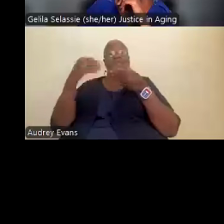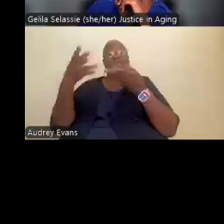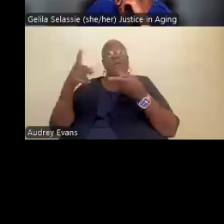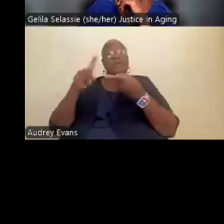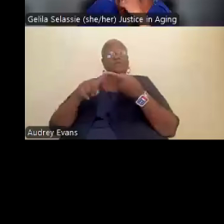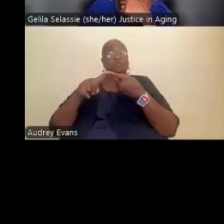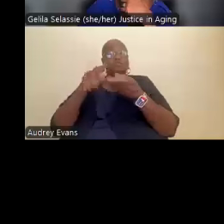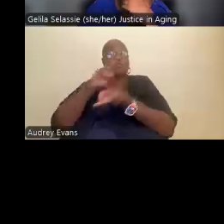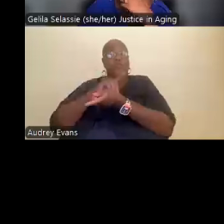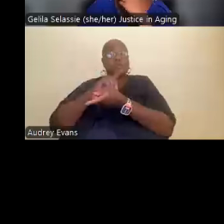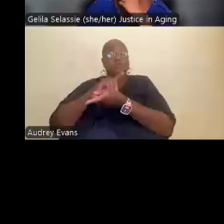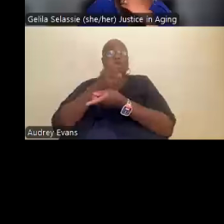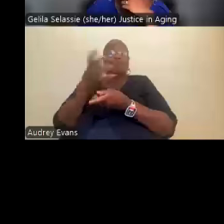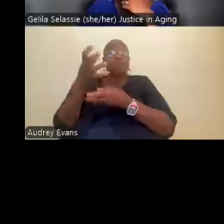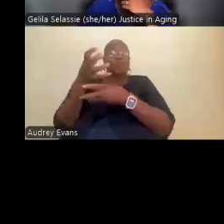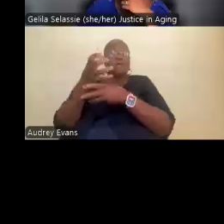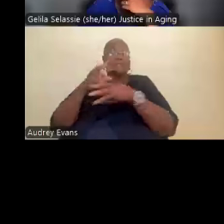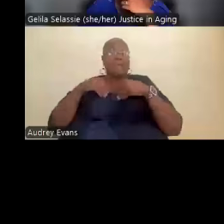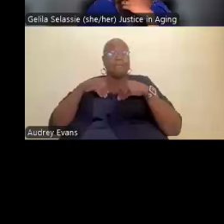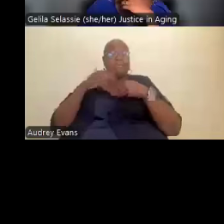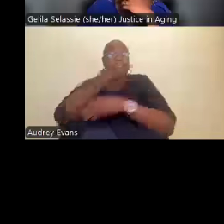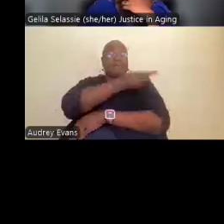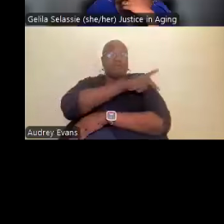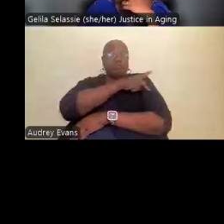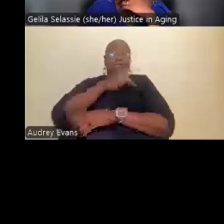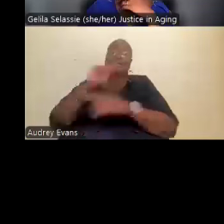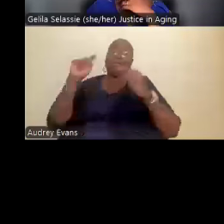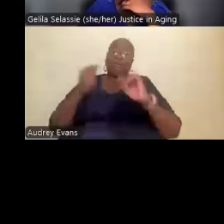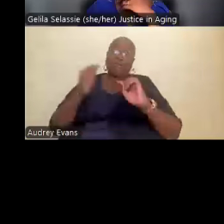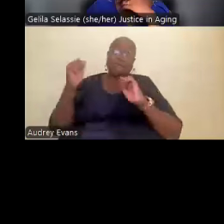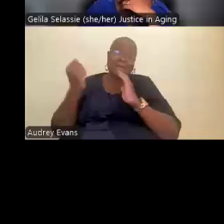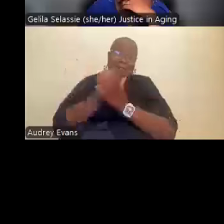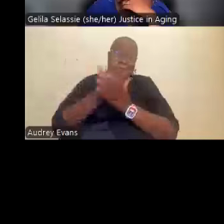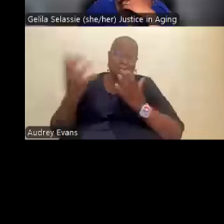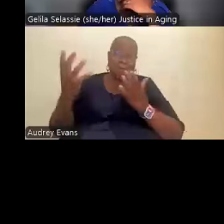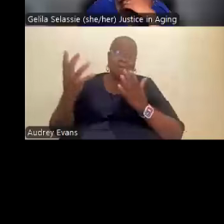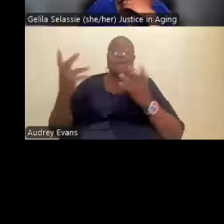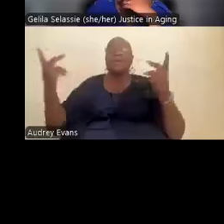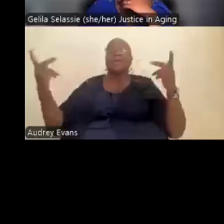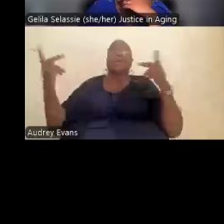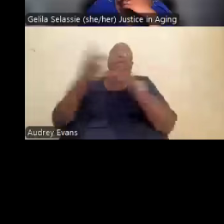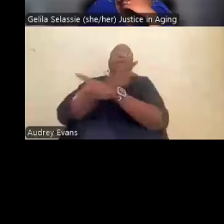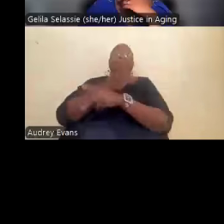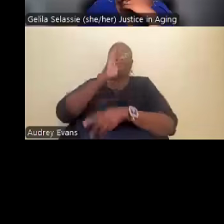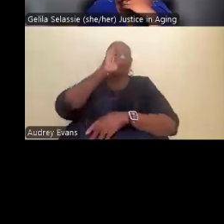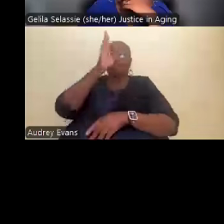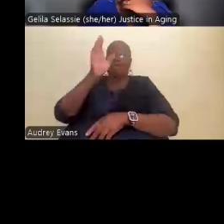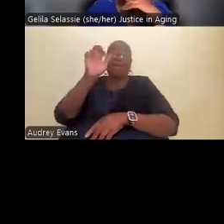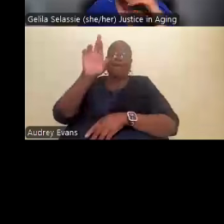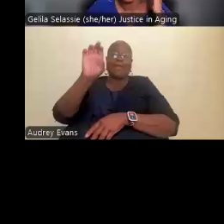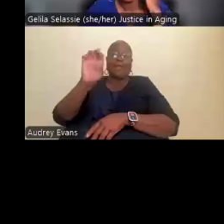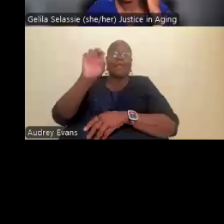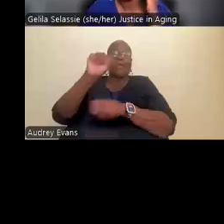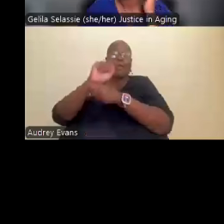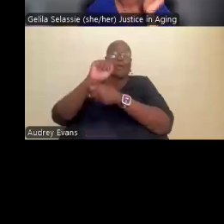accept Medicaid patients. This hurts everybody. It can also worsen the direct care workforce